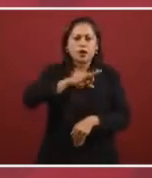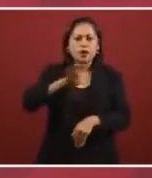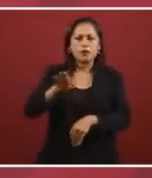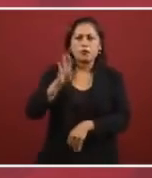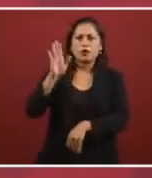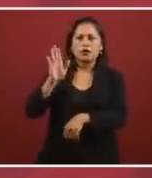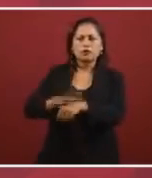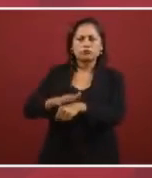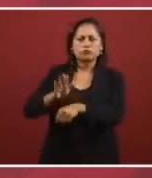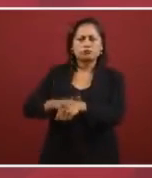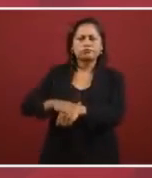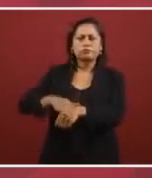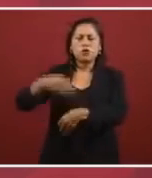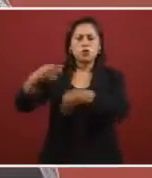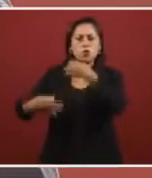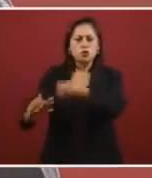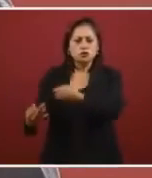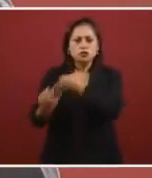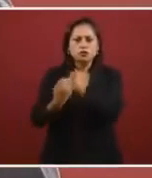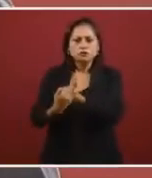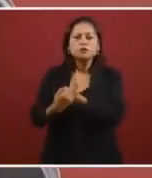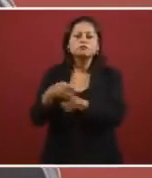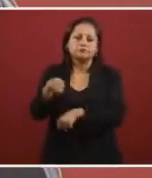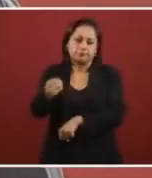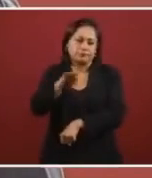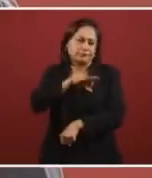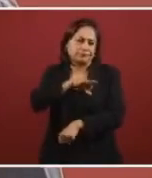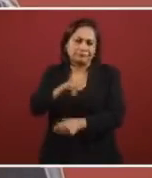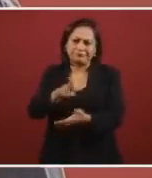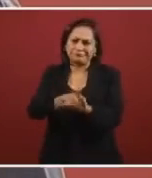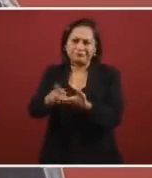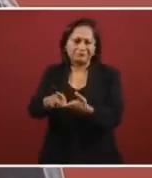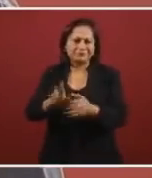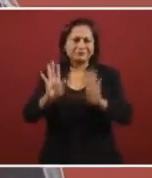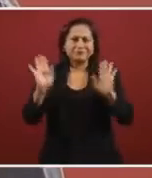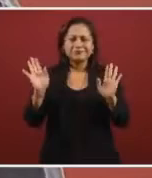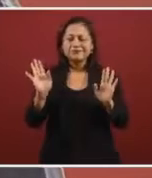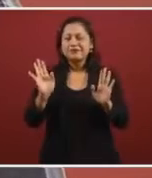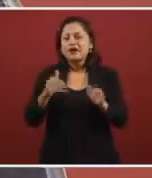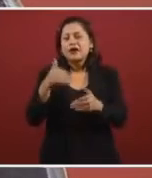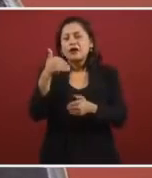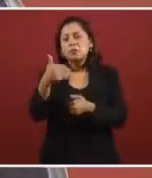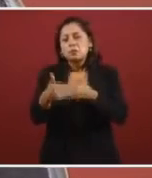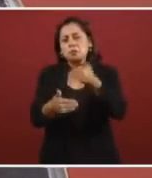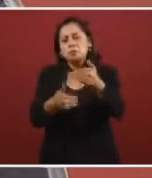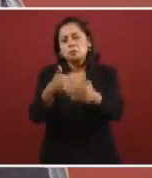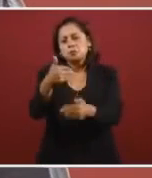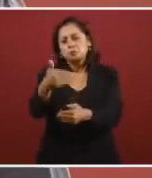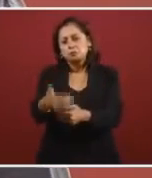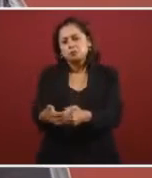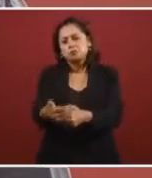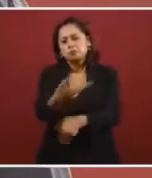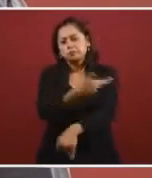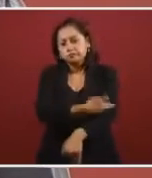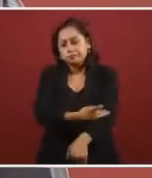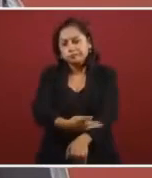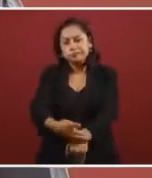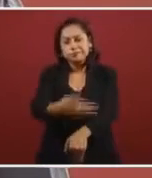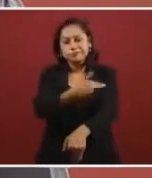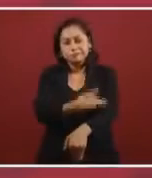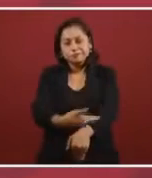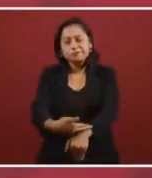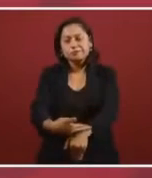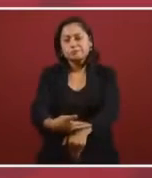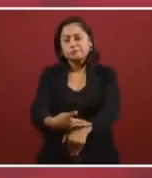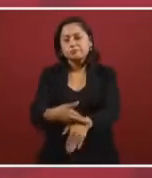stay. says that there's a whole, it's a